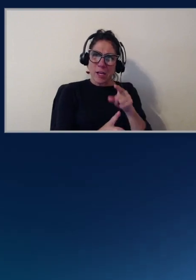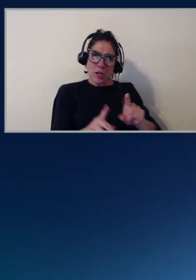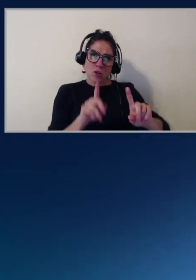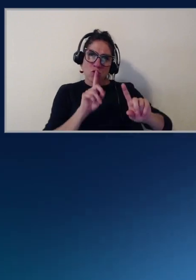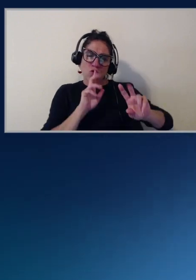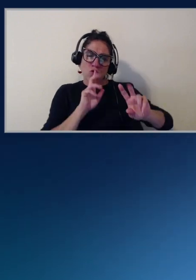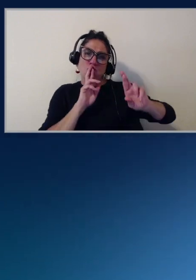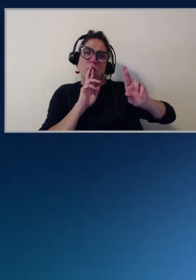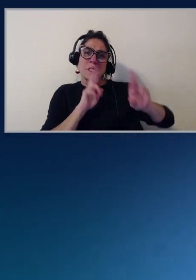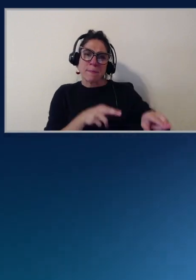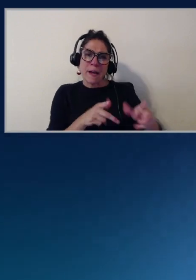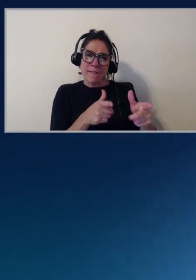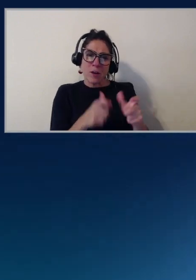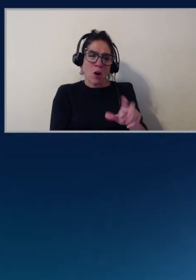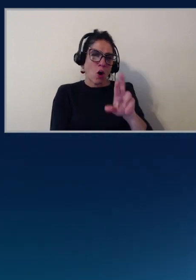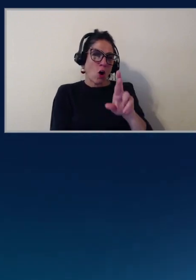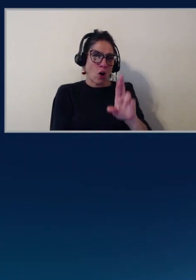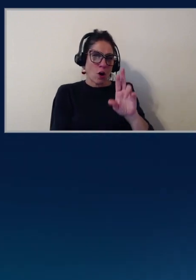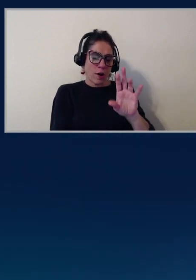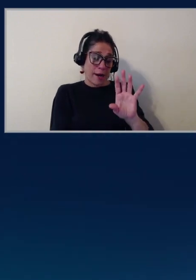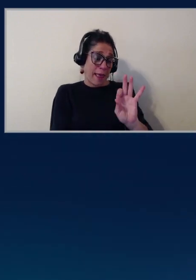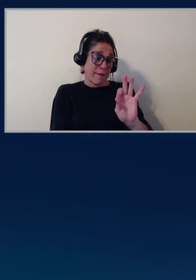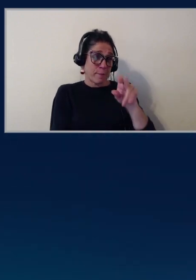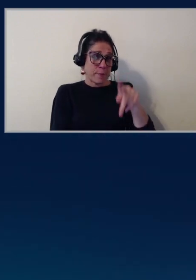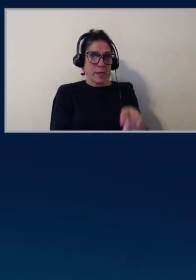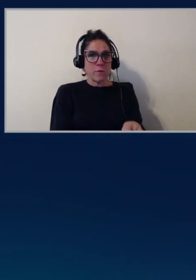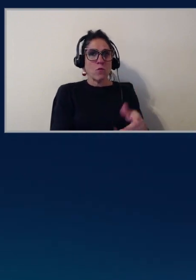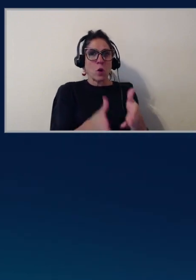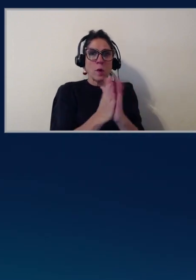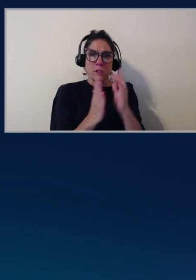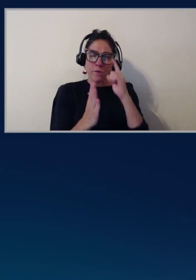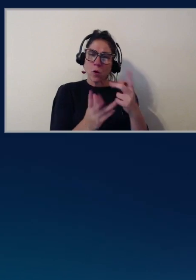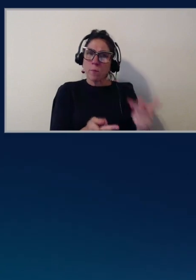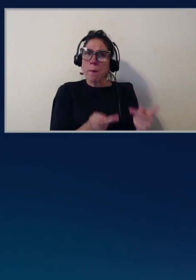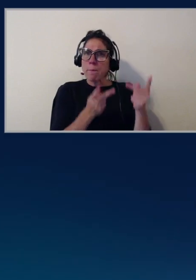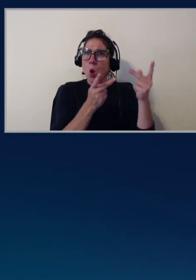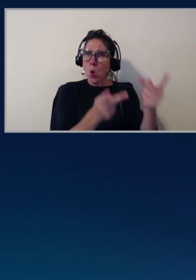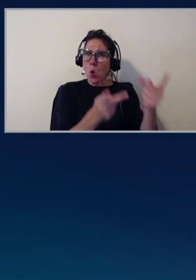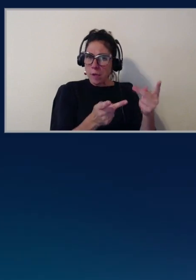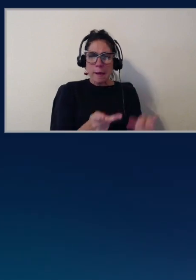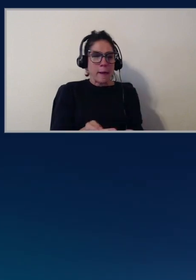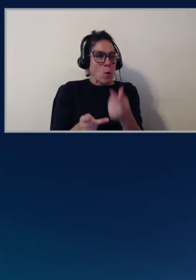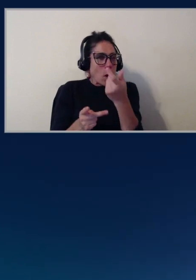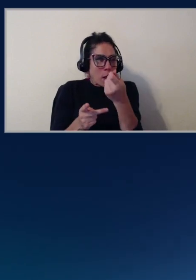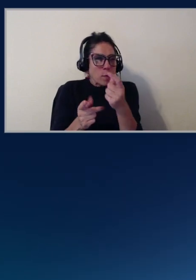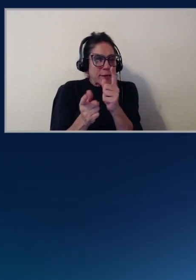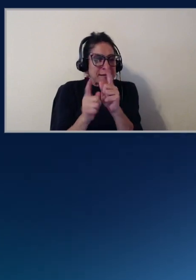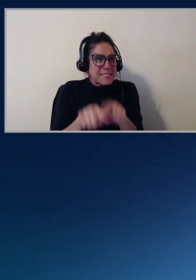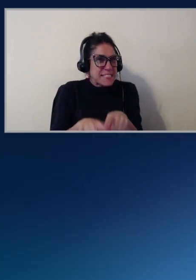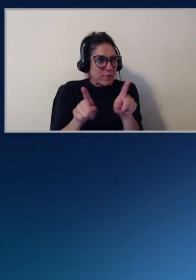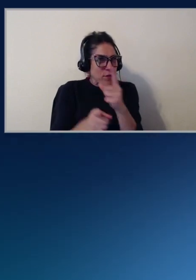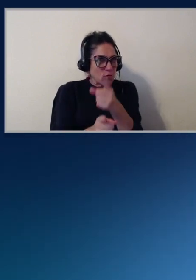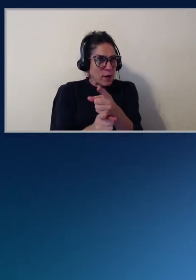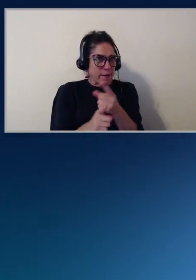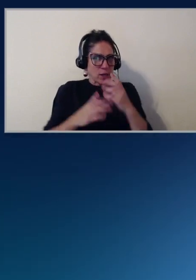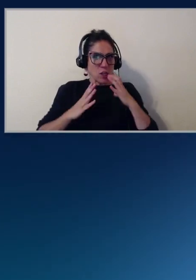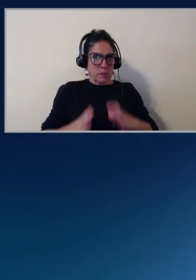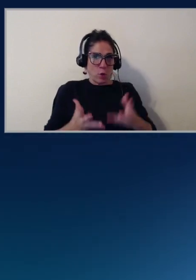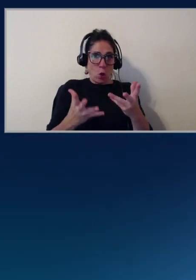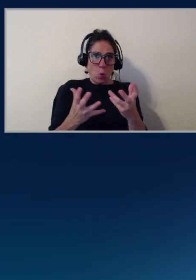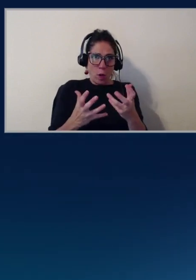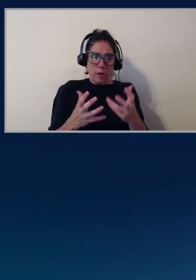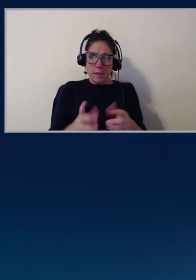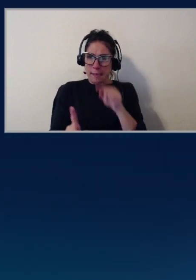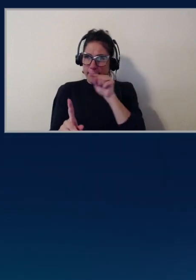to RFPs. So these requests for proposals come in. Okay. They're all slightly different, right? The customer wants, A,